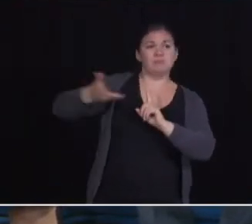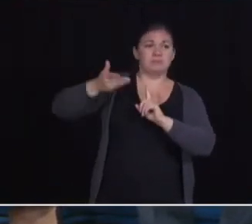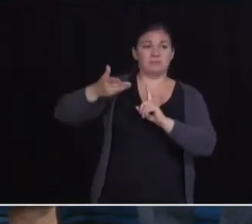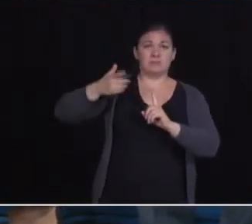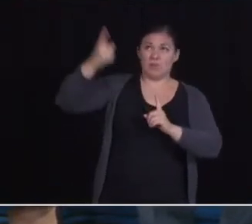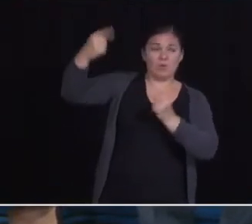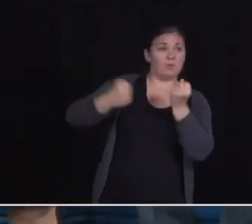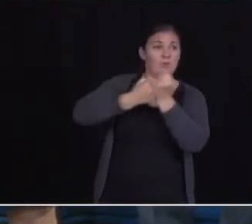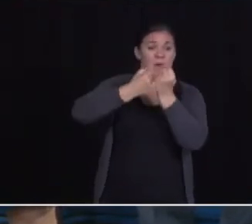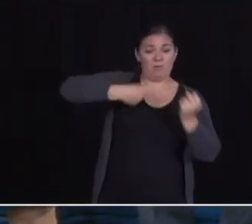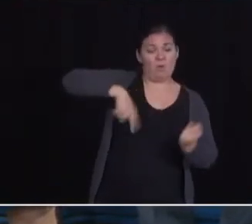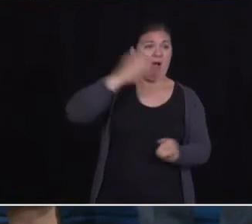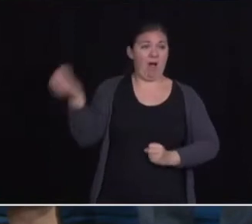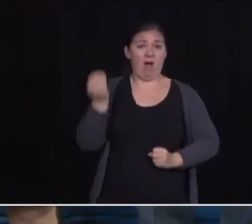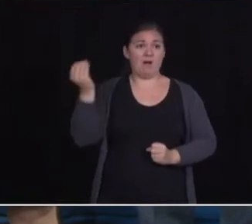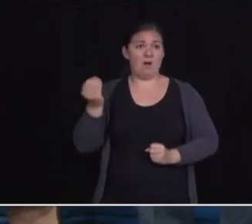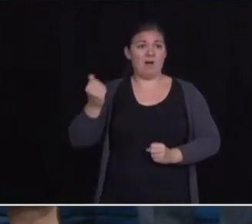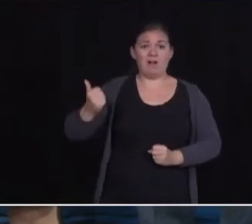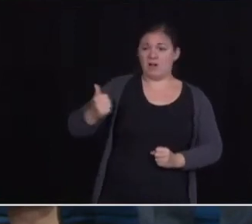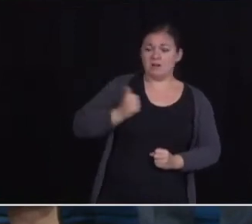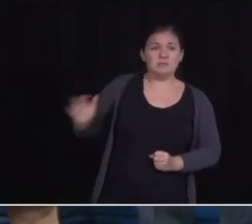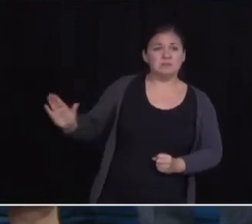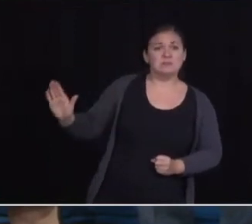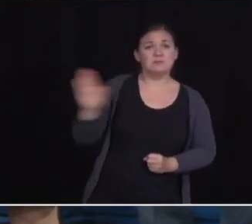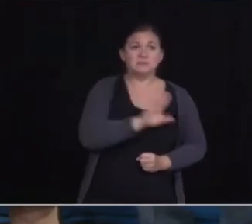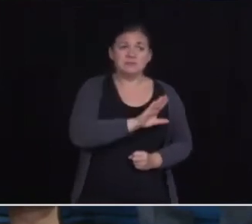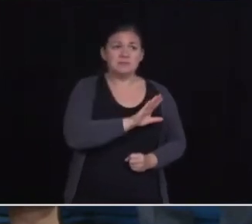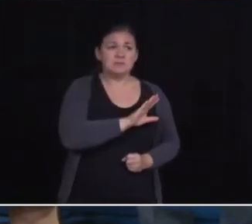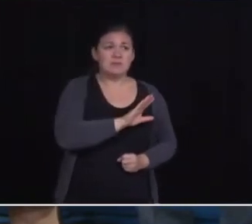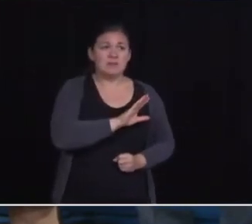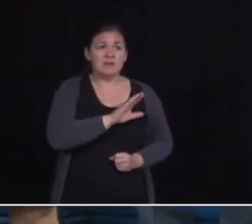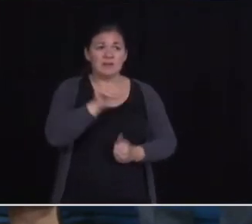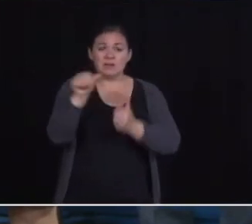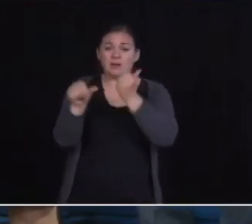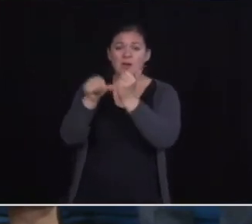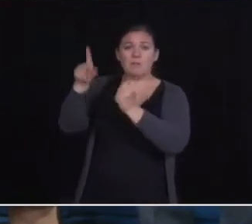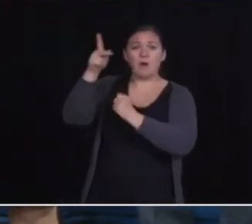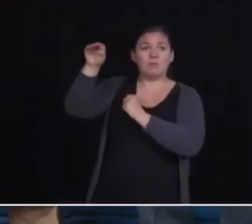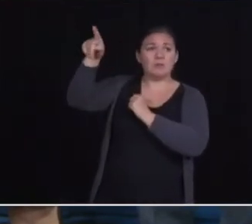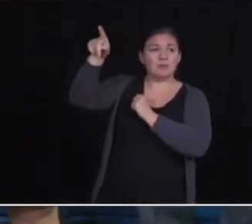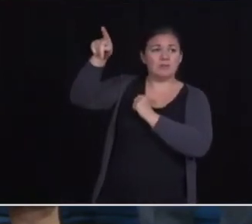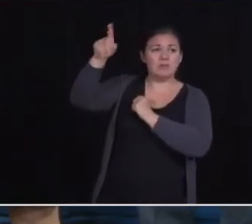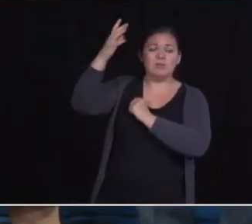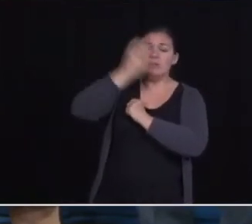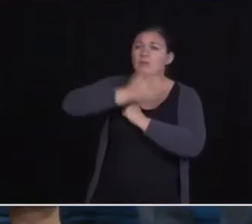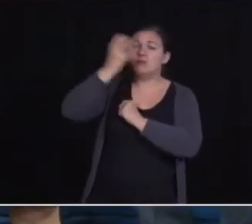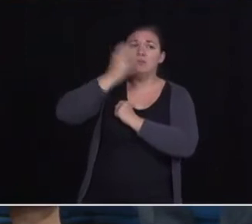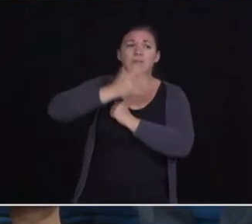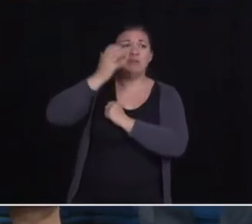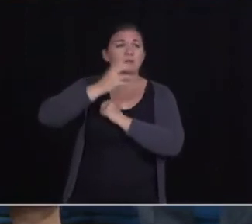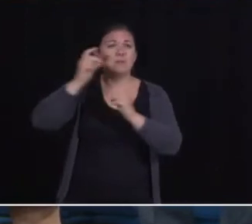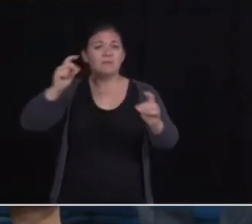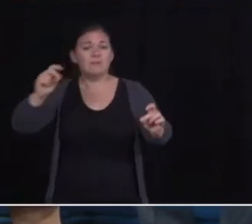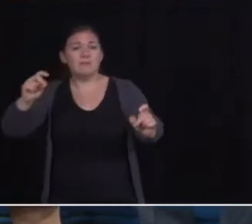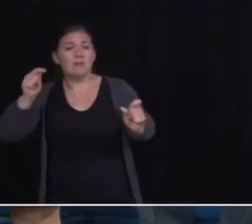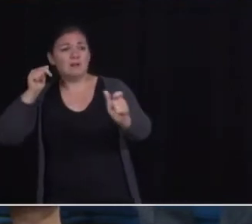country. And the speed the Deputy Prime Minister moved on is staggering. It's not always easy to